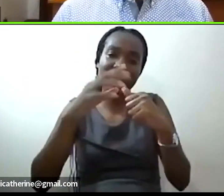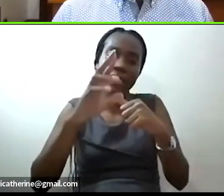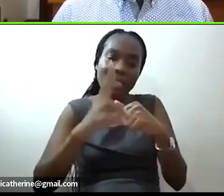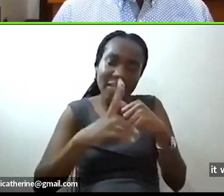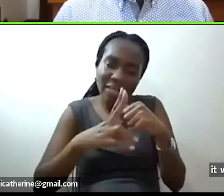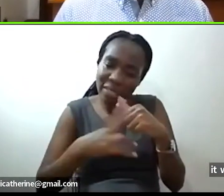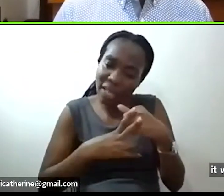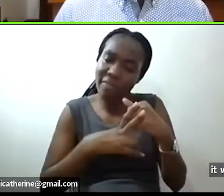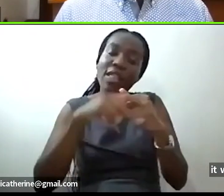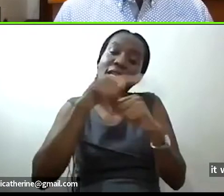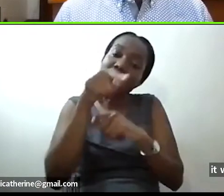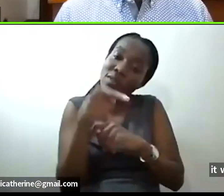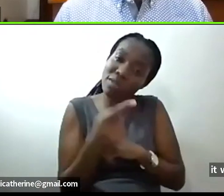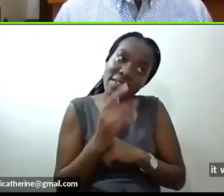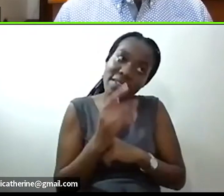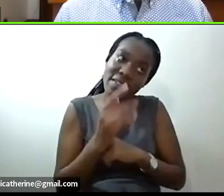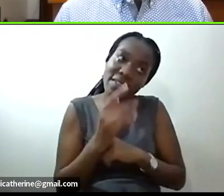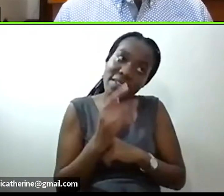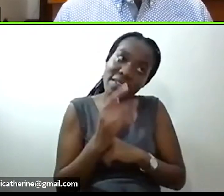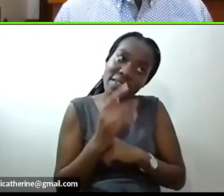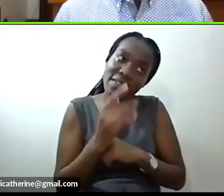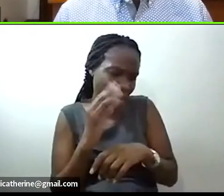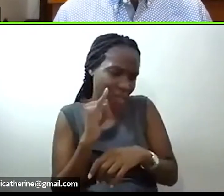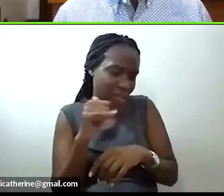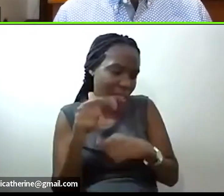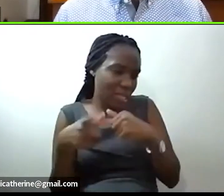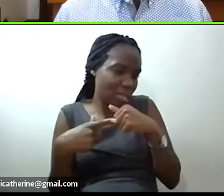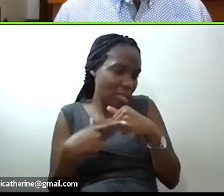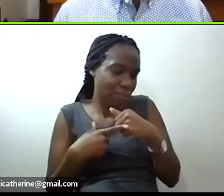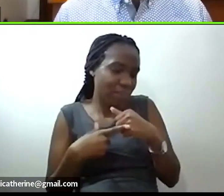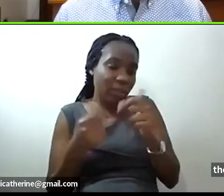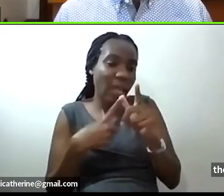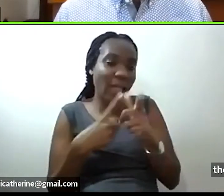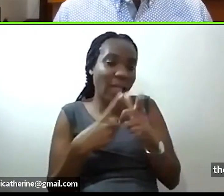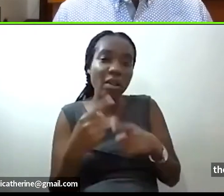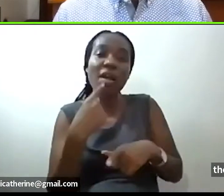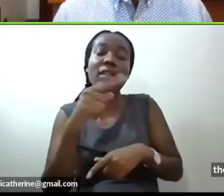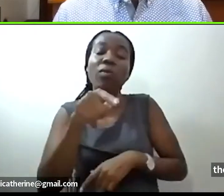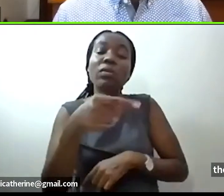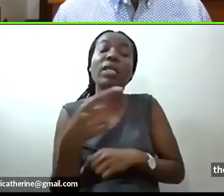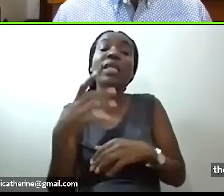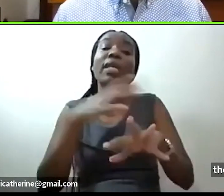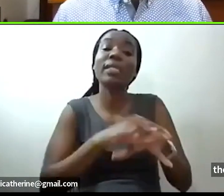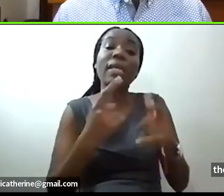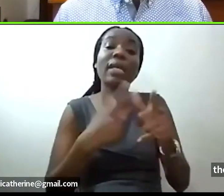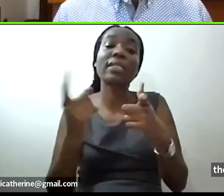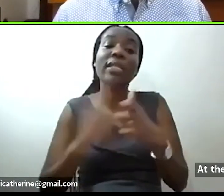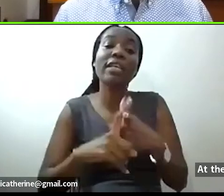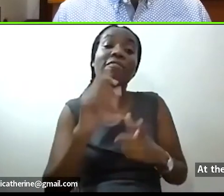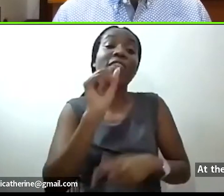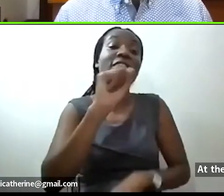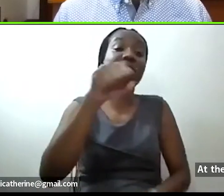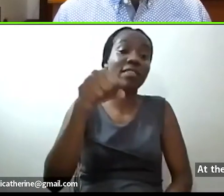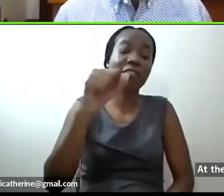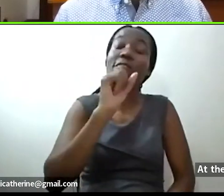shillings. Then you will get your 100,000 at the end of the period, the 5 years, but you receive interest. You